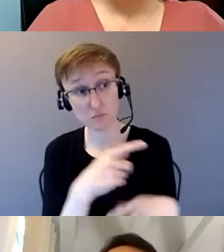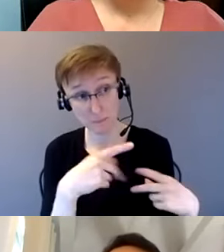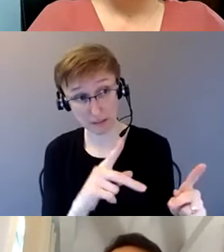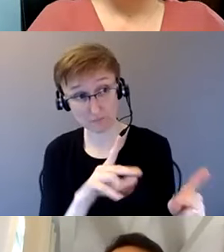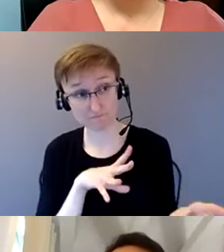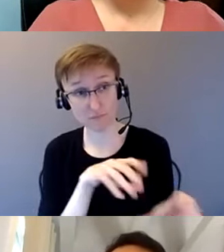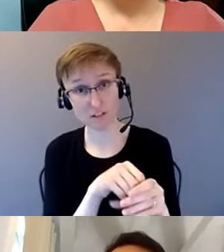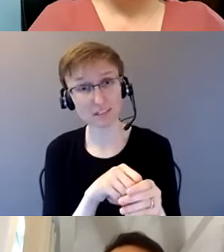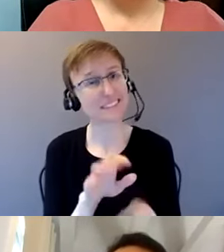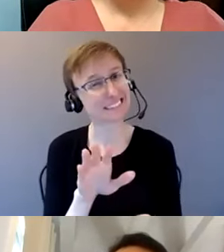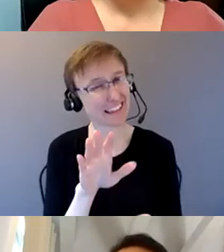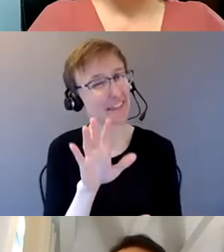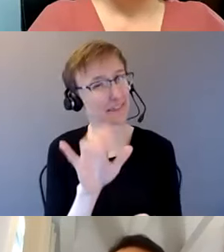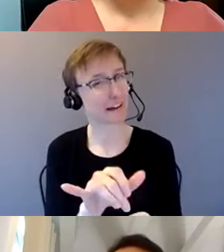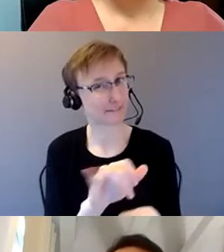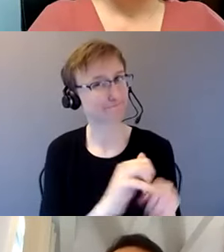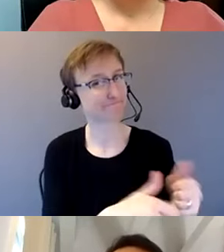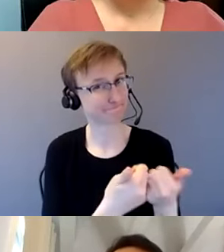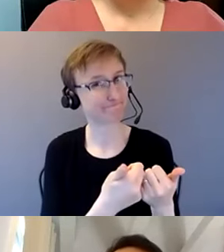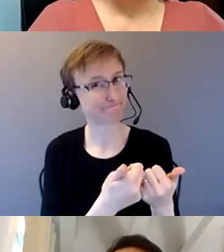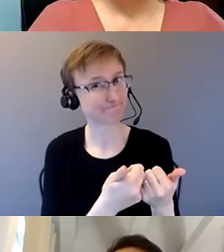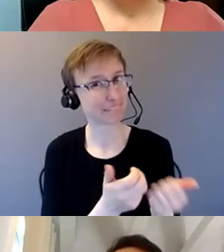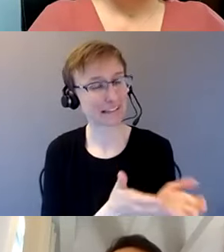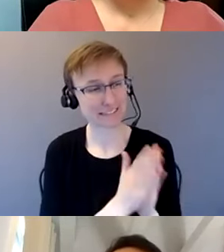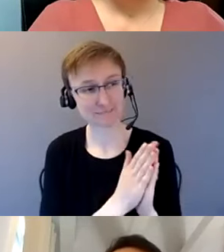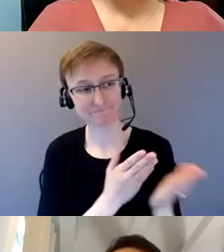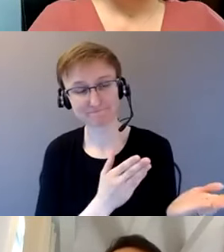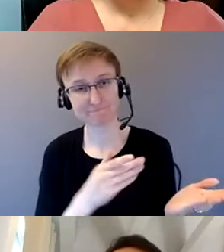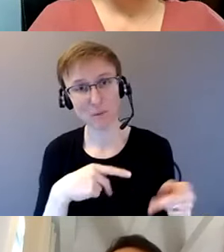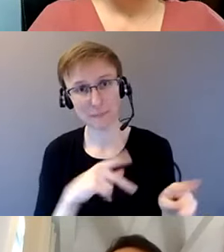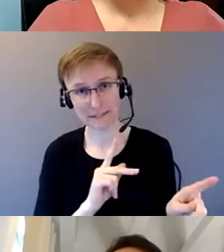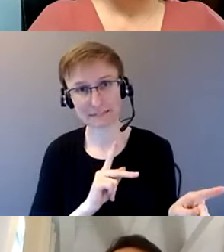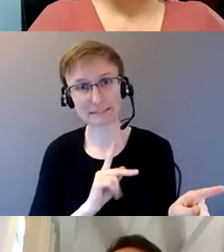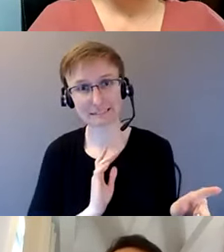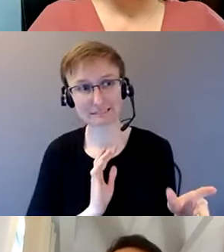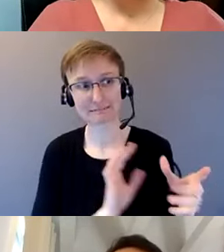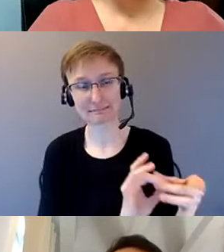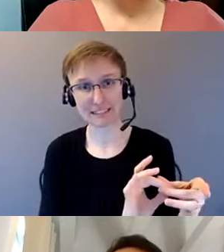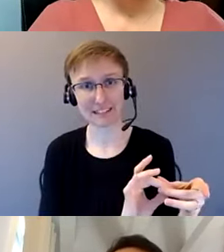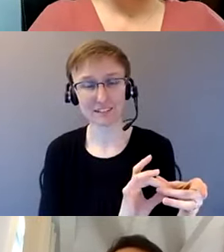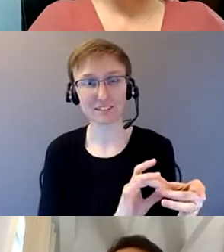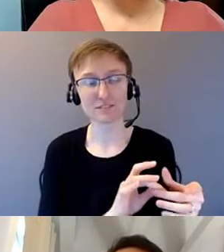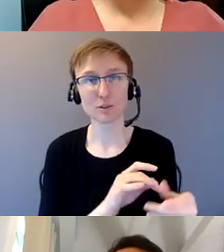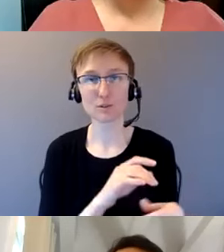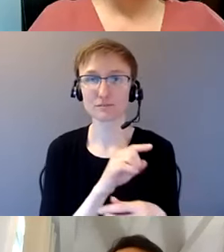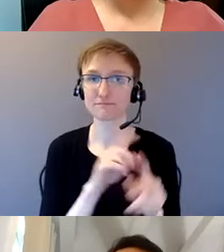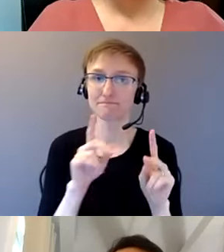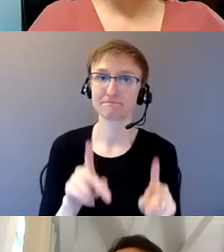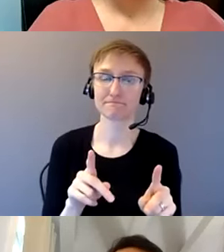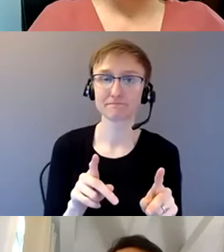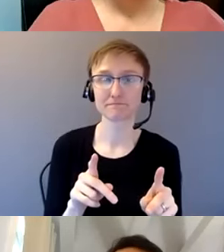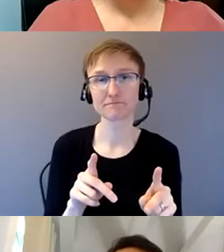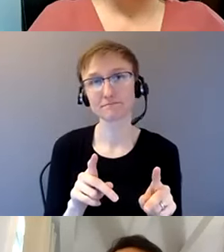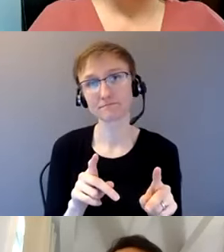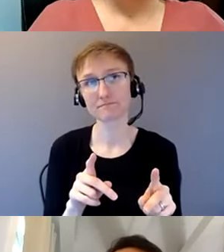times, of course, because a person, you're trying to speak to them over the phone. So sometimes